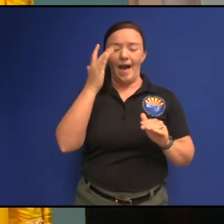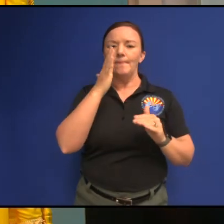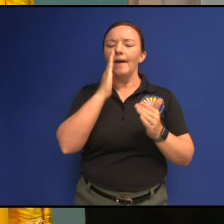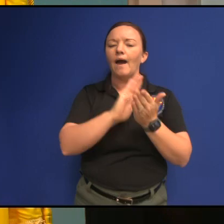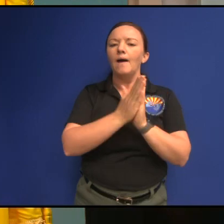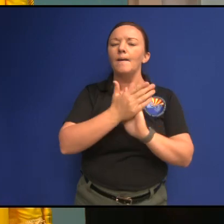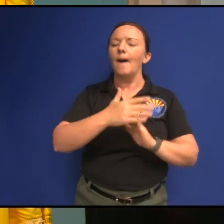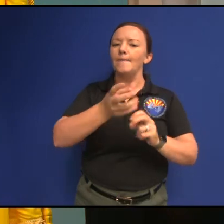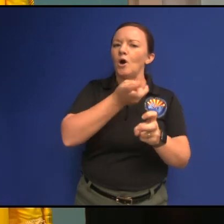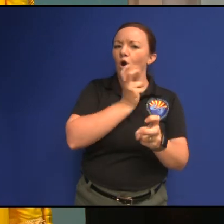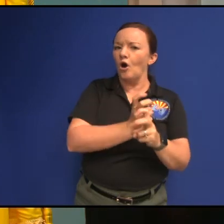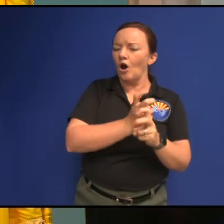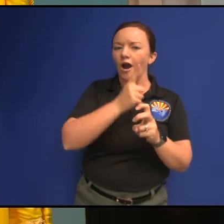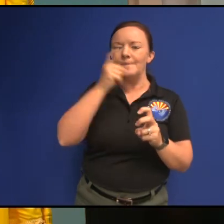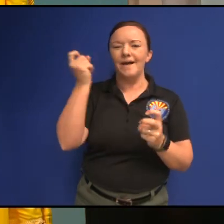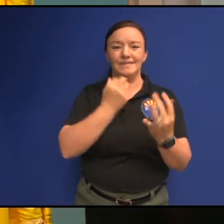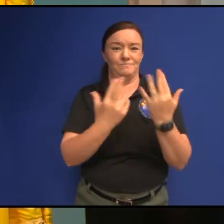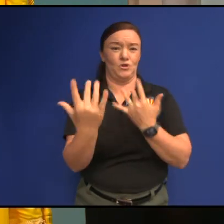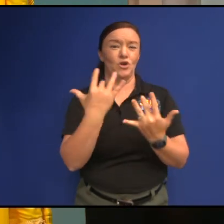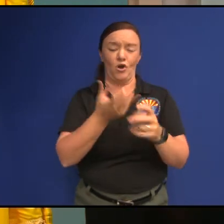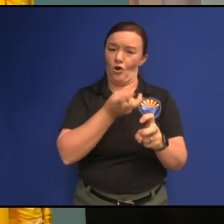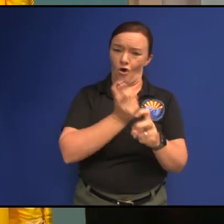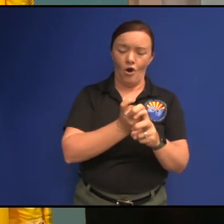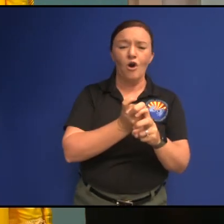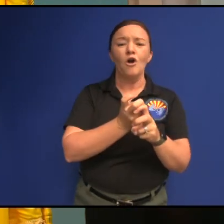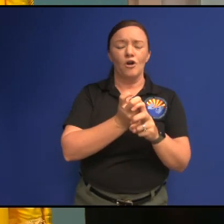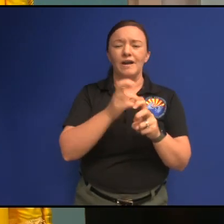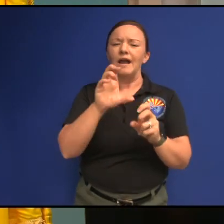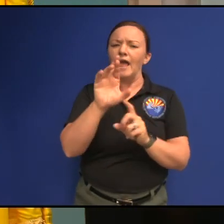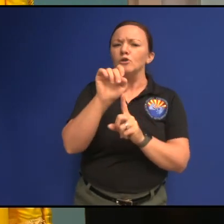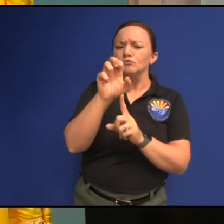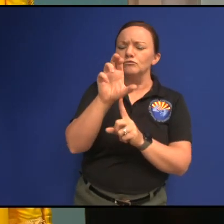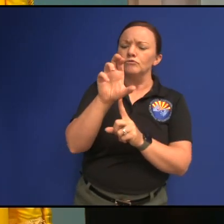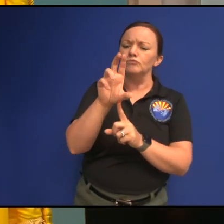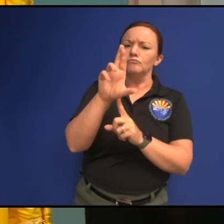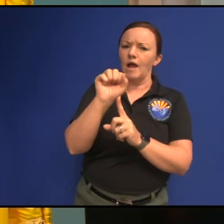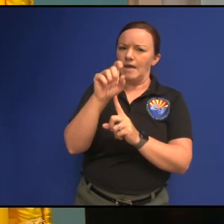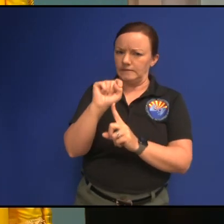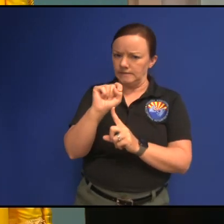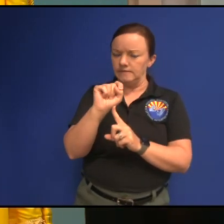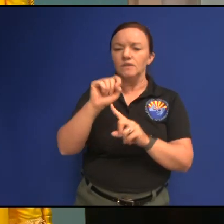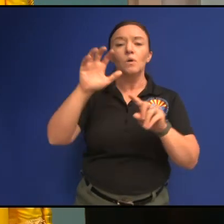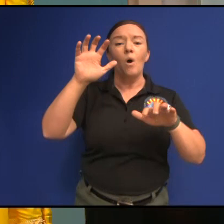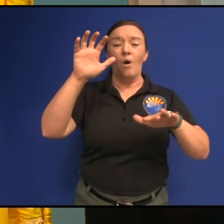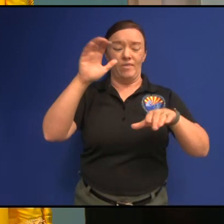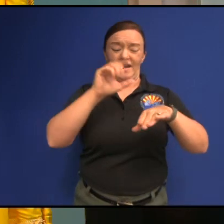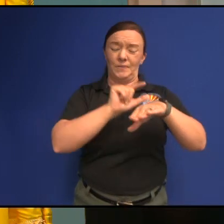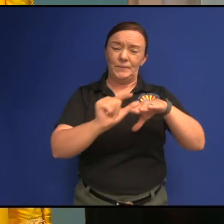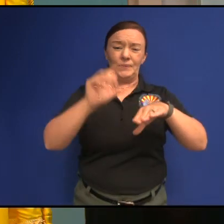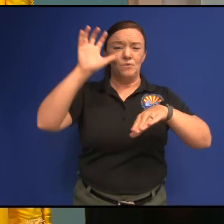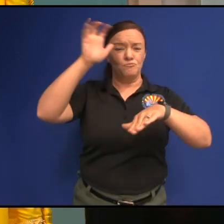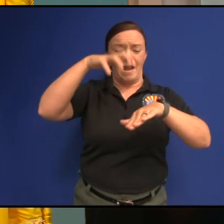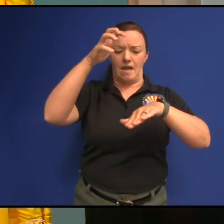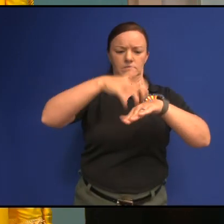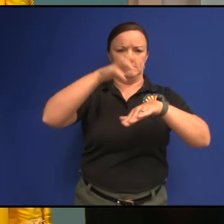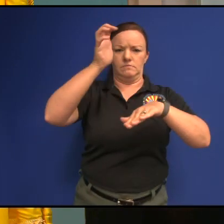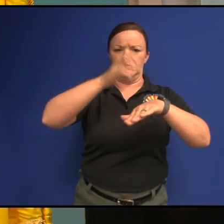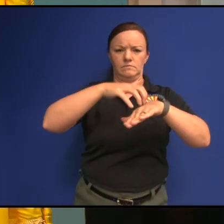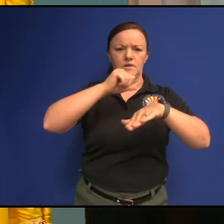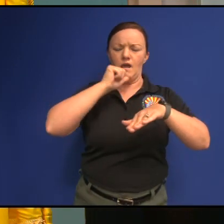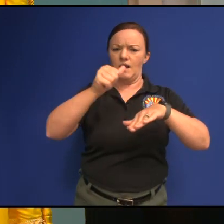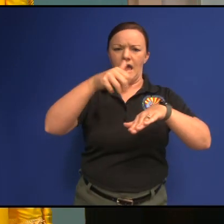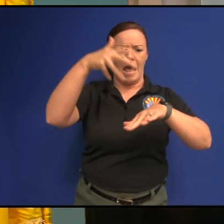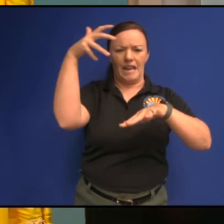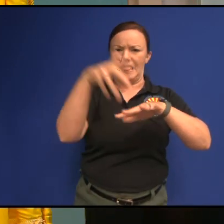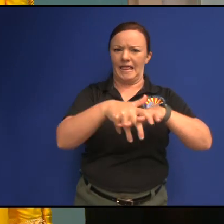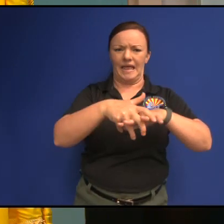it won't absorb water anymore. So now it's like raining on pavement. And you know, when it rains on pavement, it